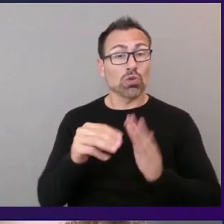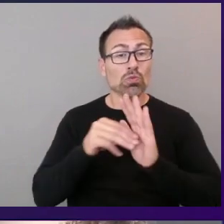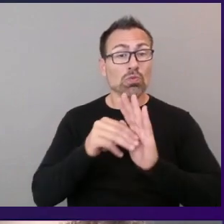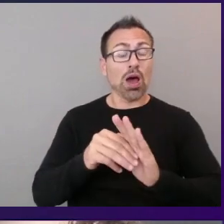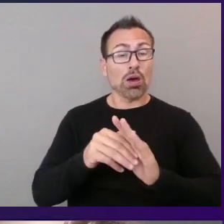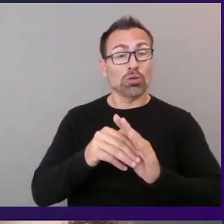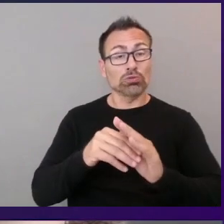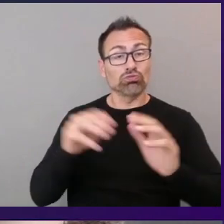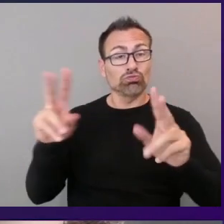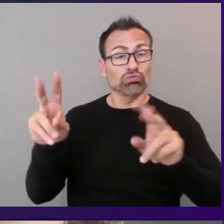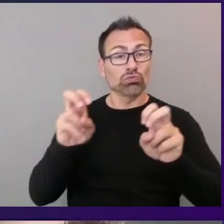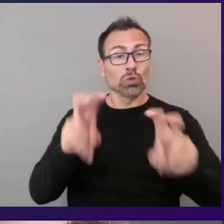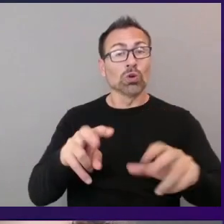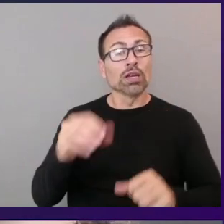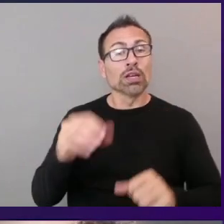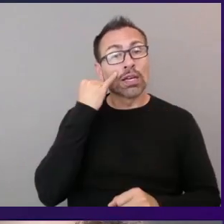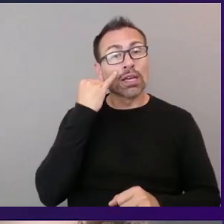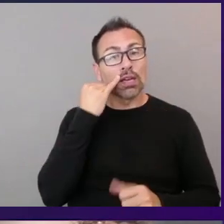publish changes